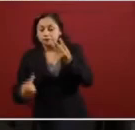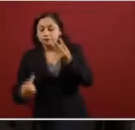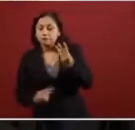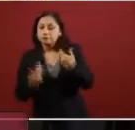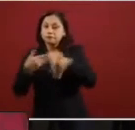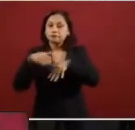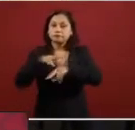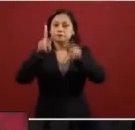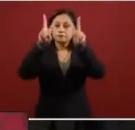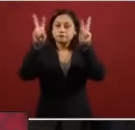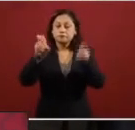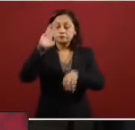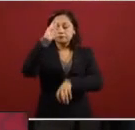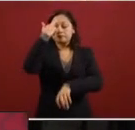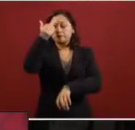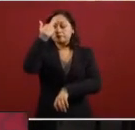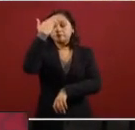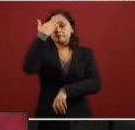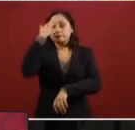Y ahora